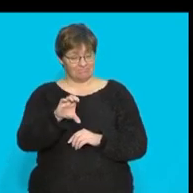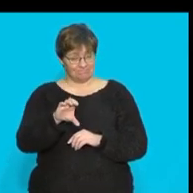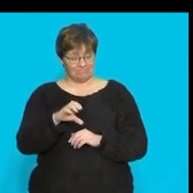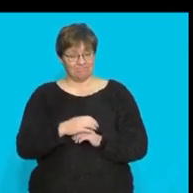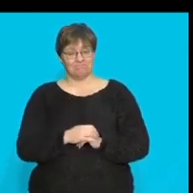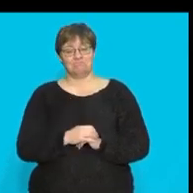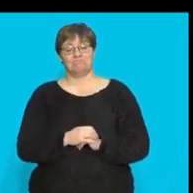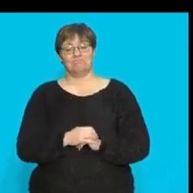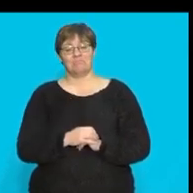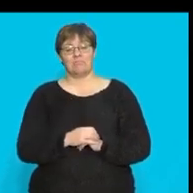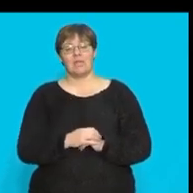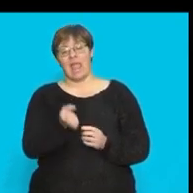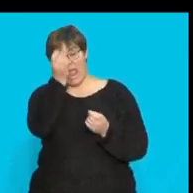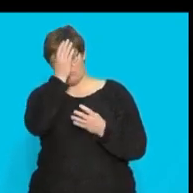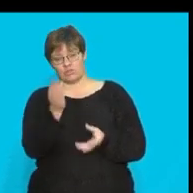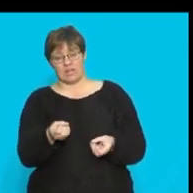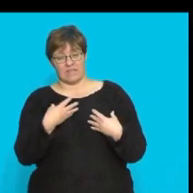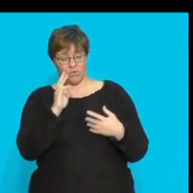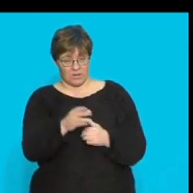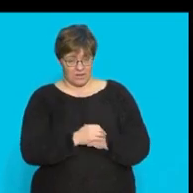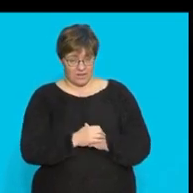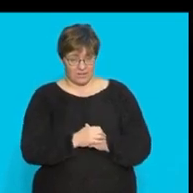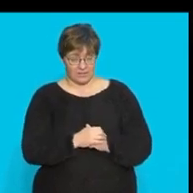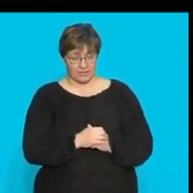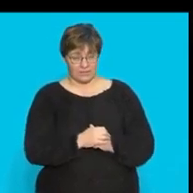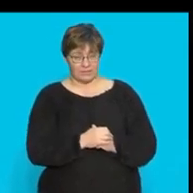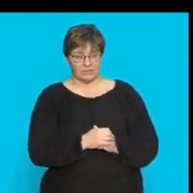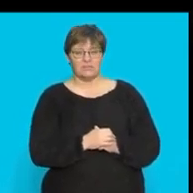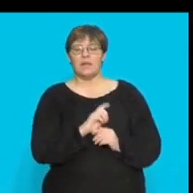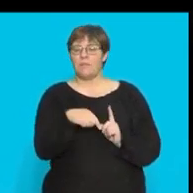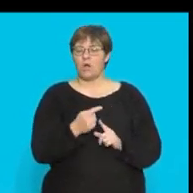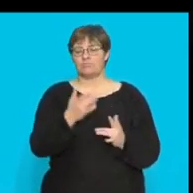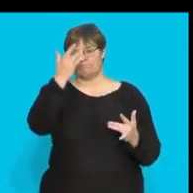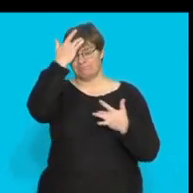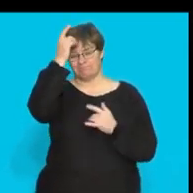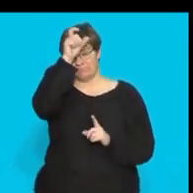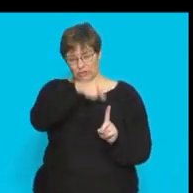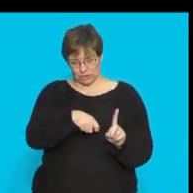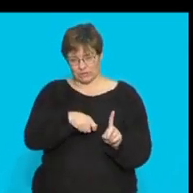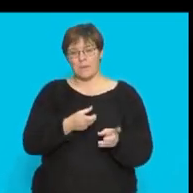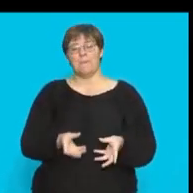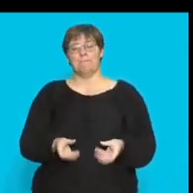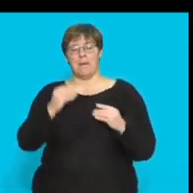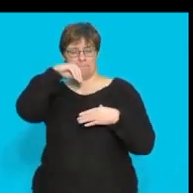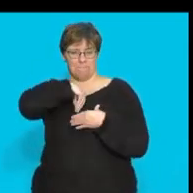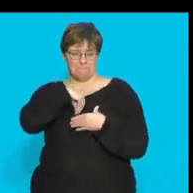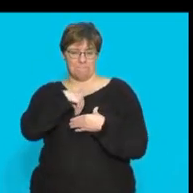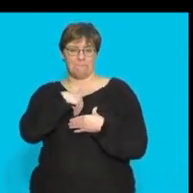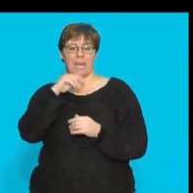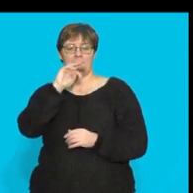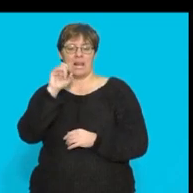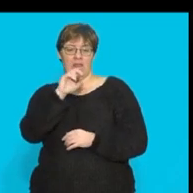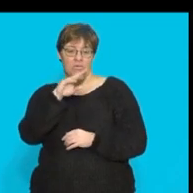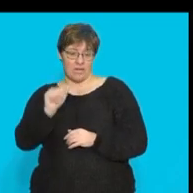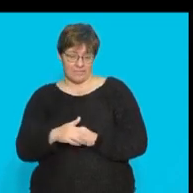all right, is going to give us the information. So this, all right, all about a patient that is suffering from malaria. So